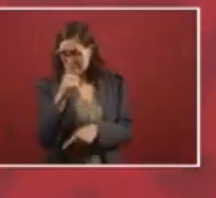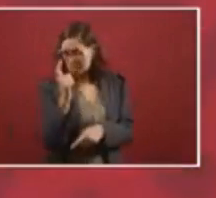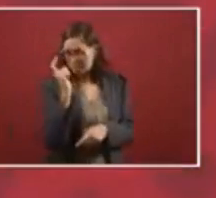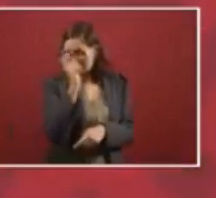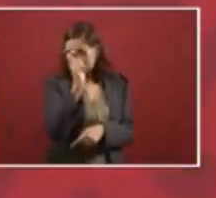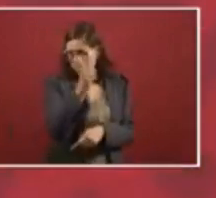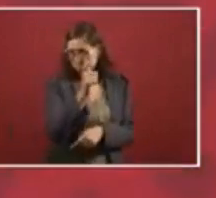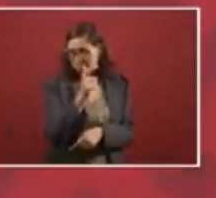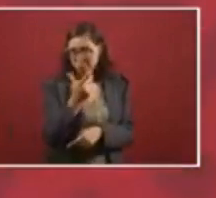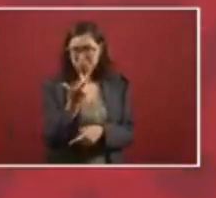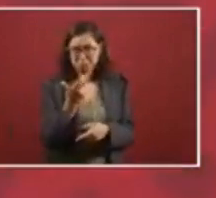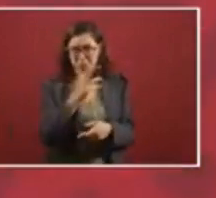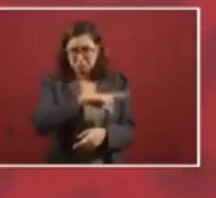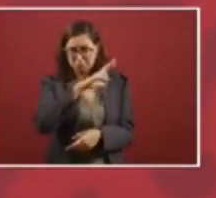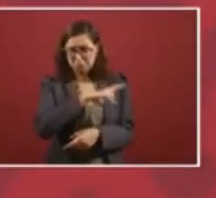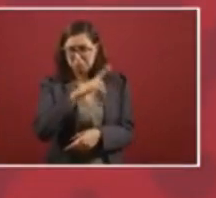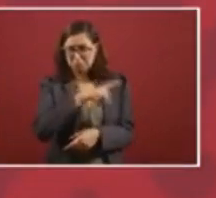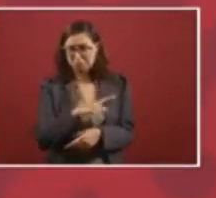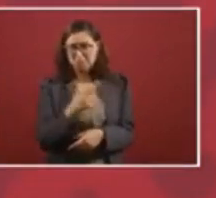third parties,